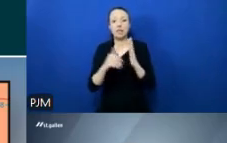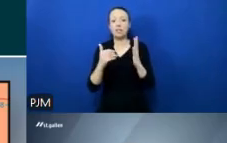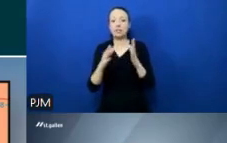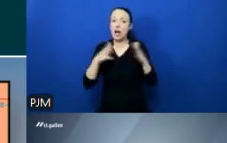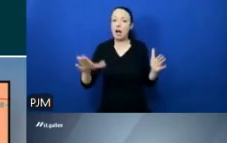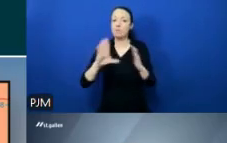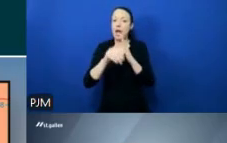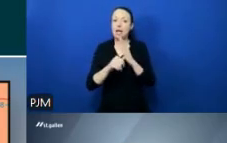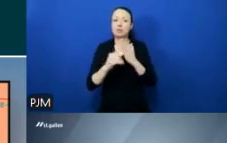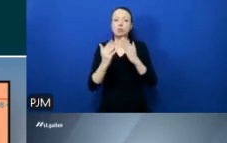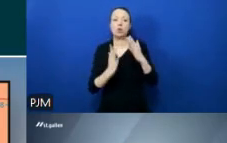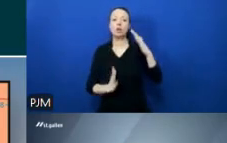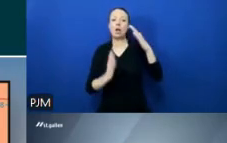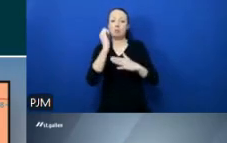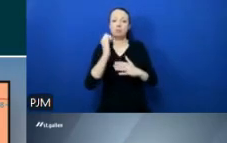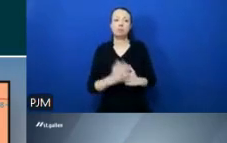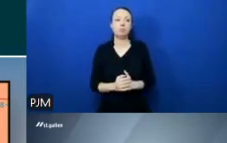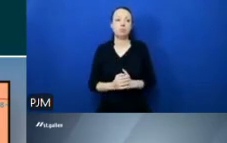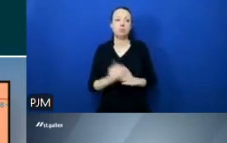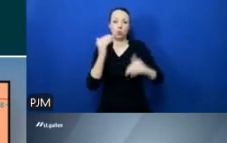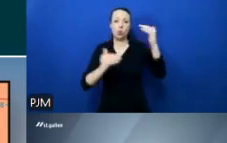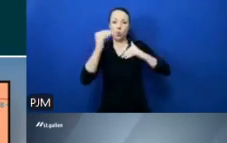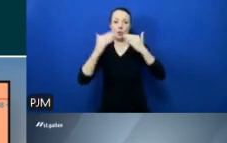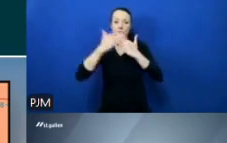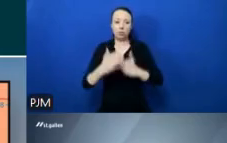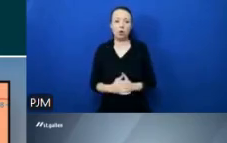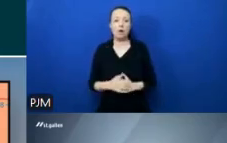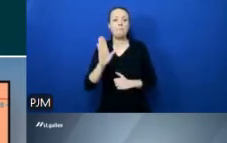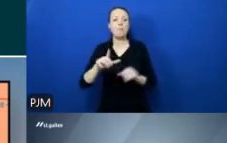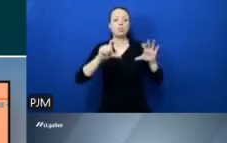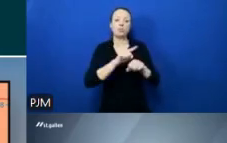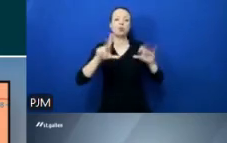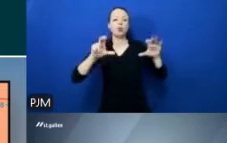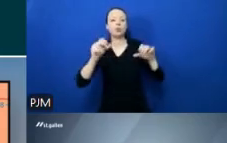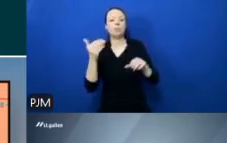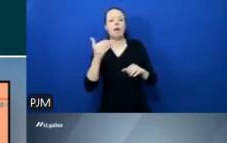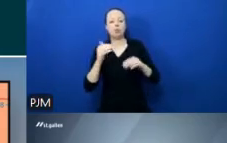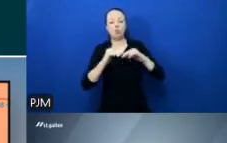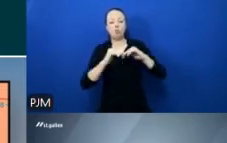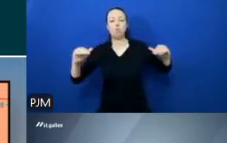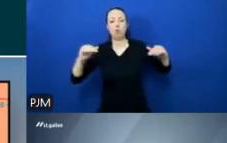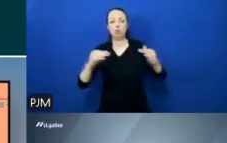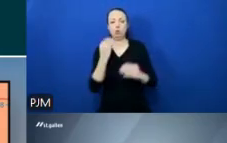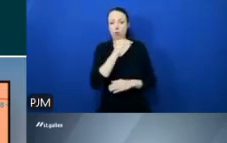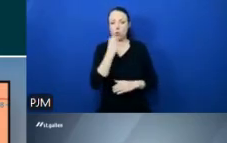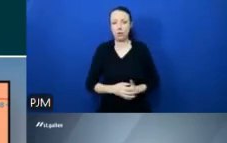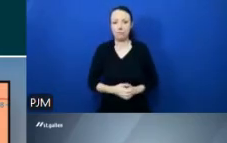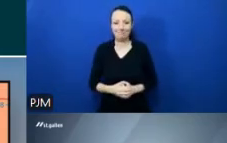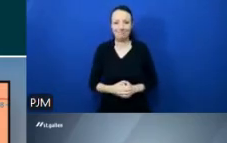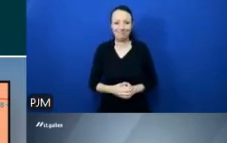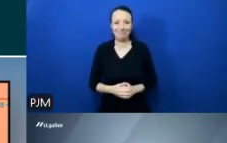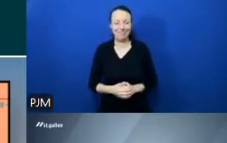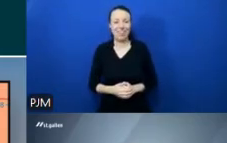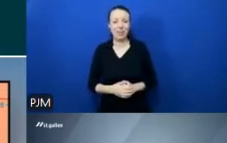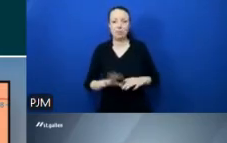highest cities, because the medium height is 700,